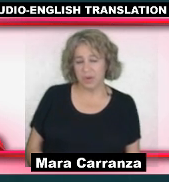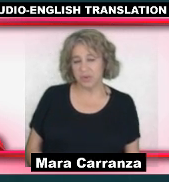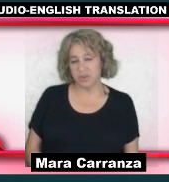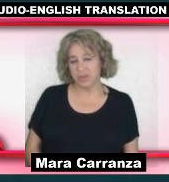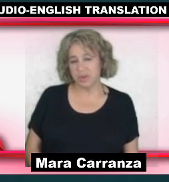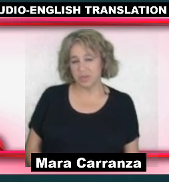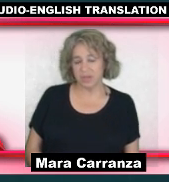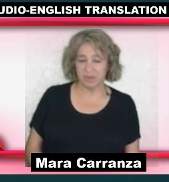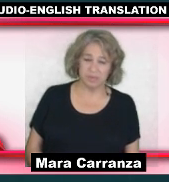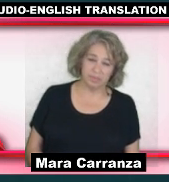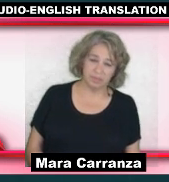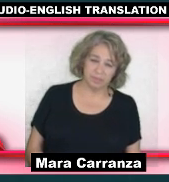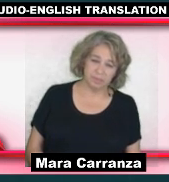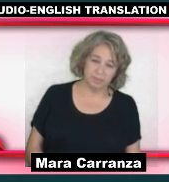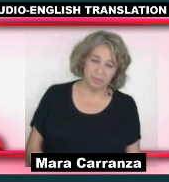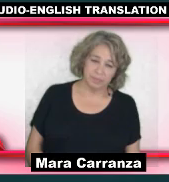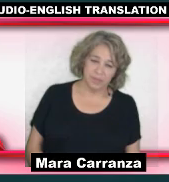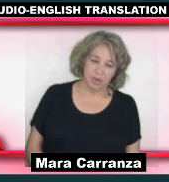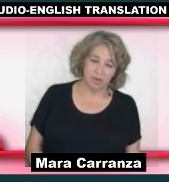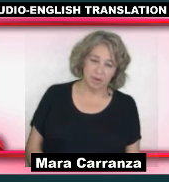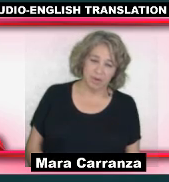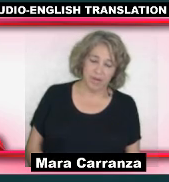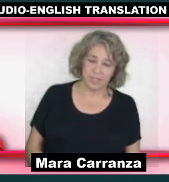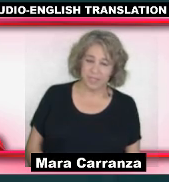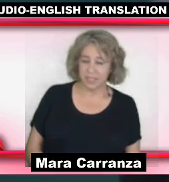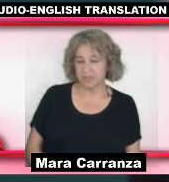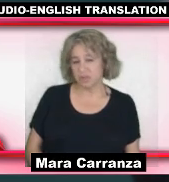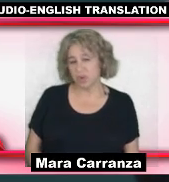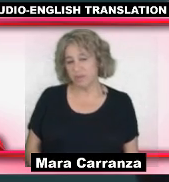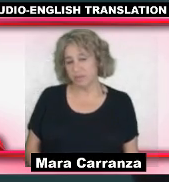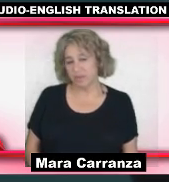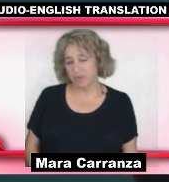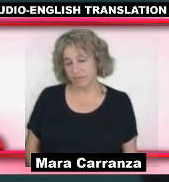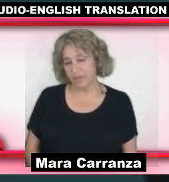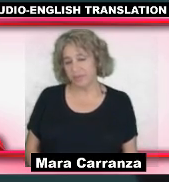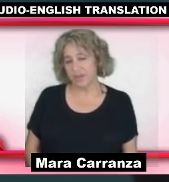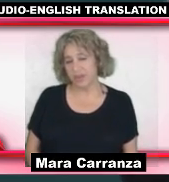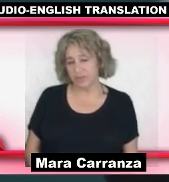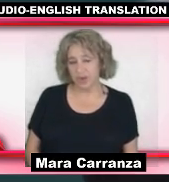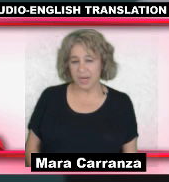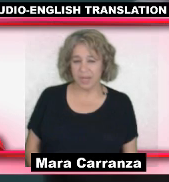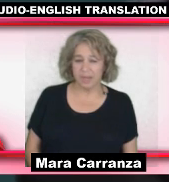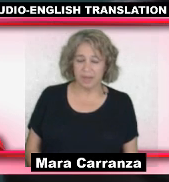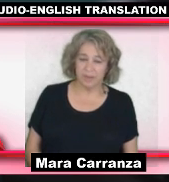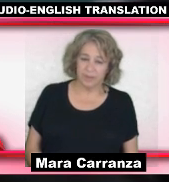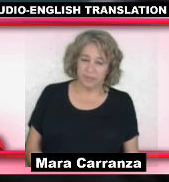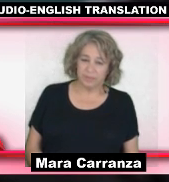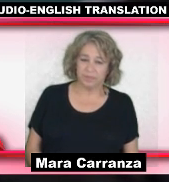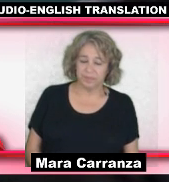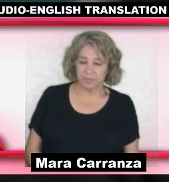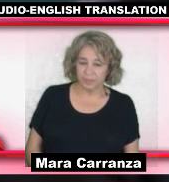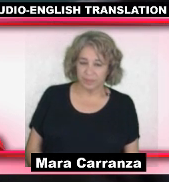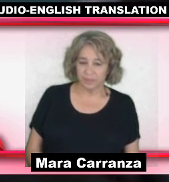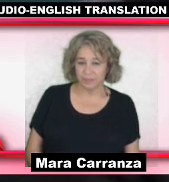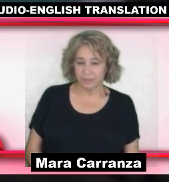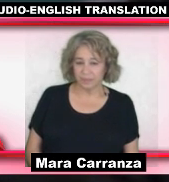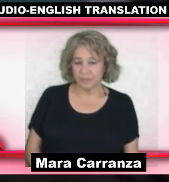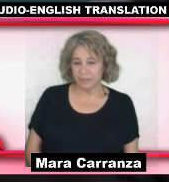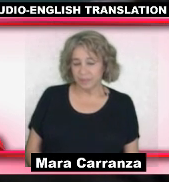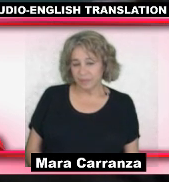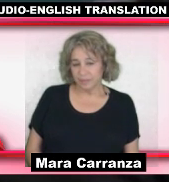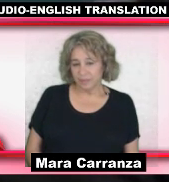happened 1 or 2 years ago, no hace seis, ni or doce, not 6 or 12, 15, or 15 20. Or 20.